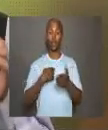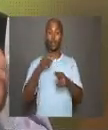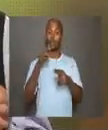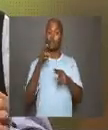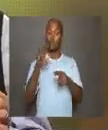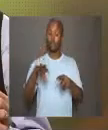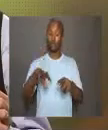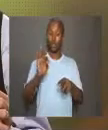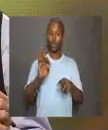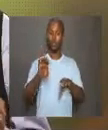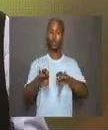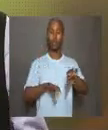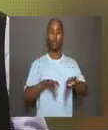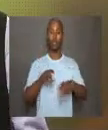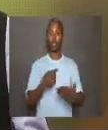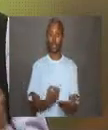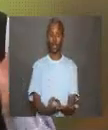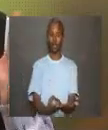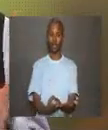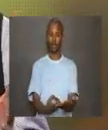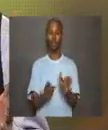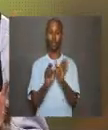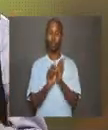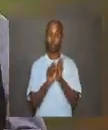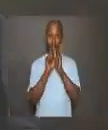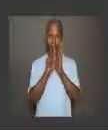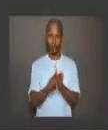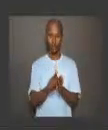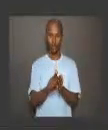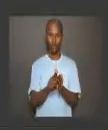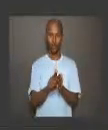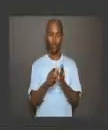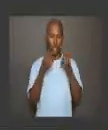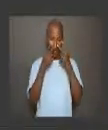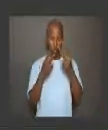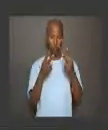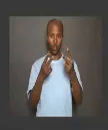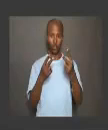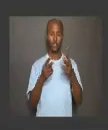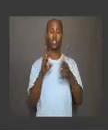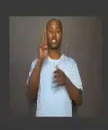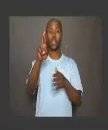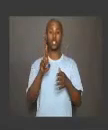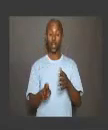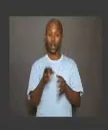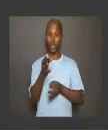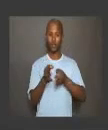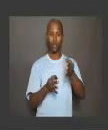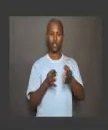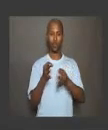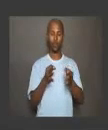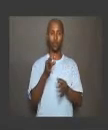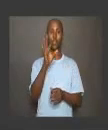doing this. For example, look at the rational